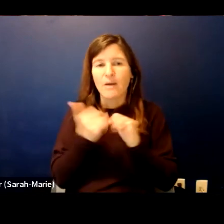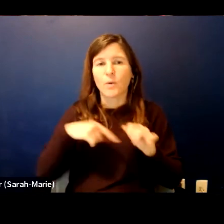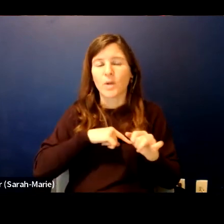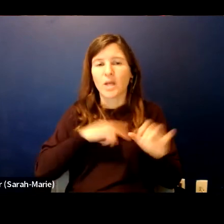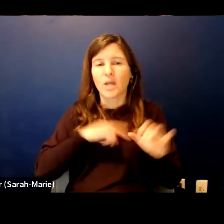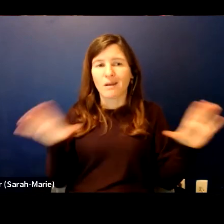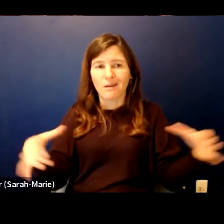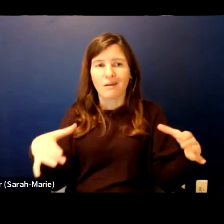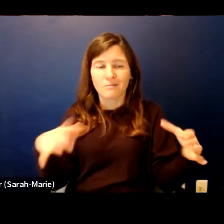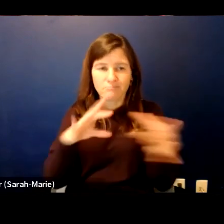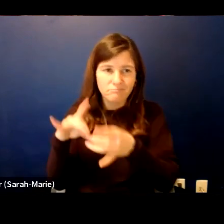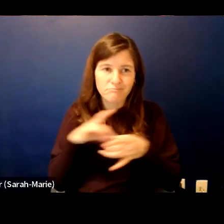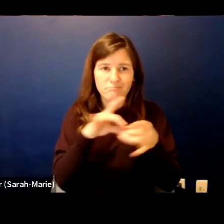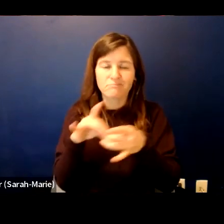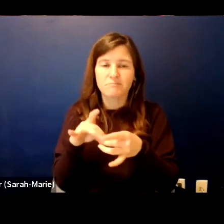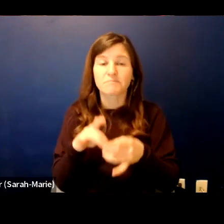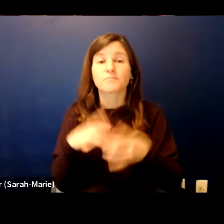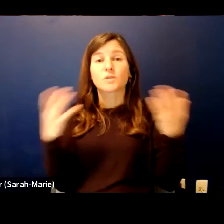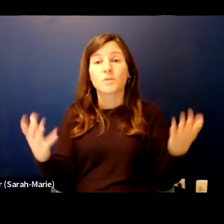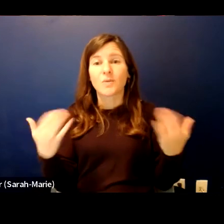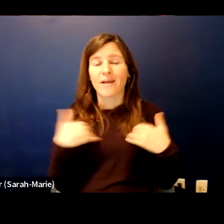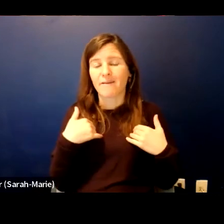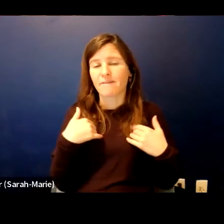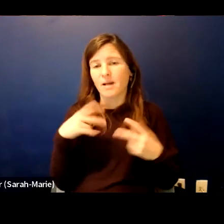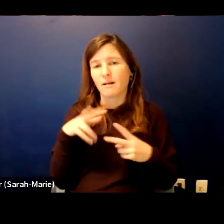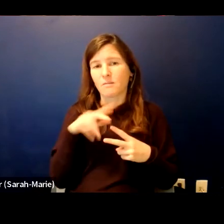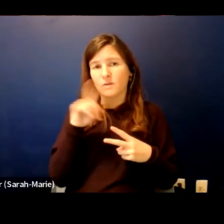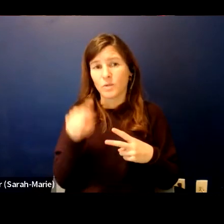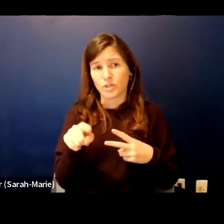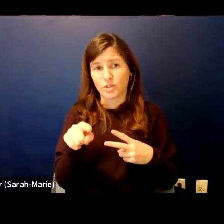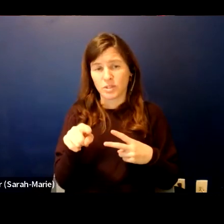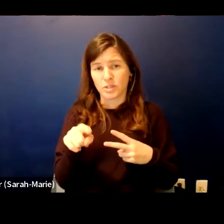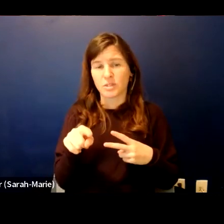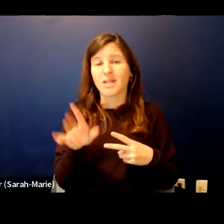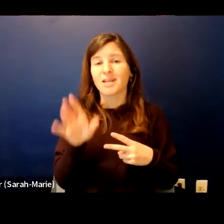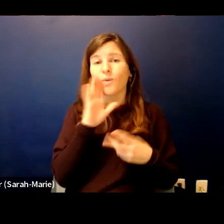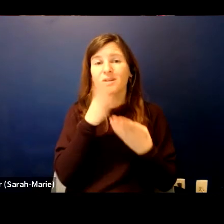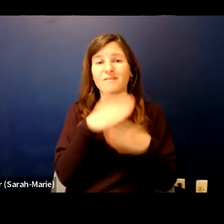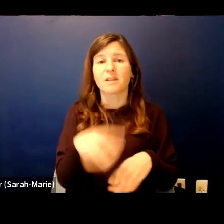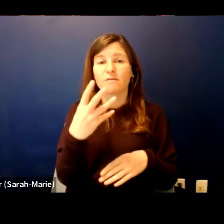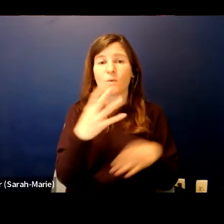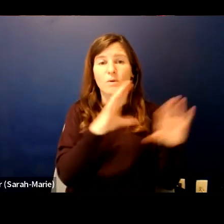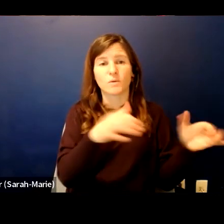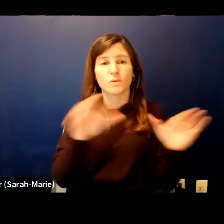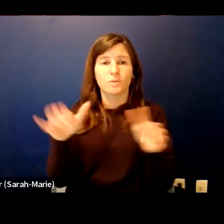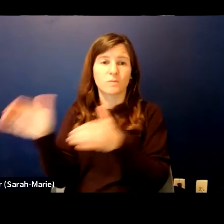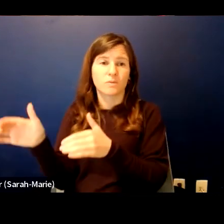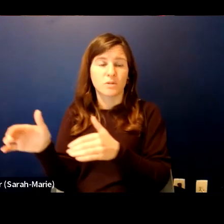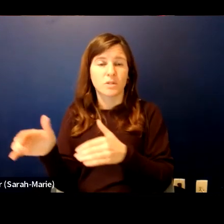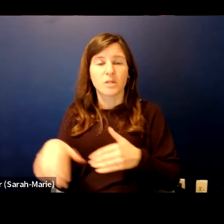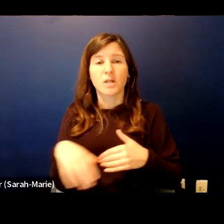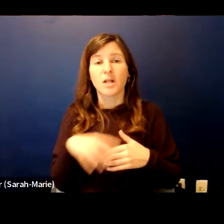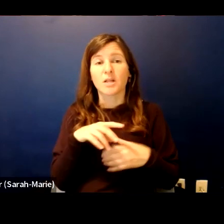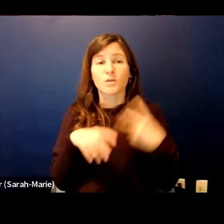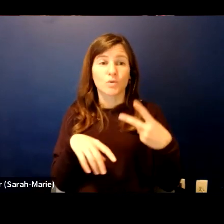that end, we have a couple of questions that you're gonna get pulled out into one of four groups. And those two questions